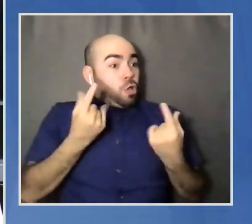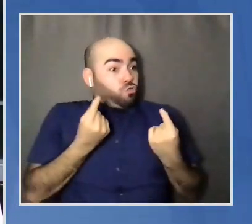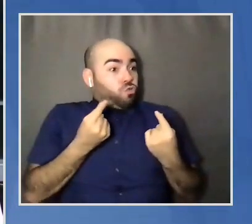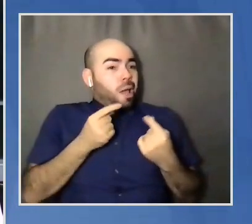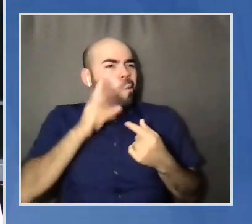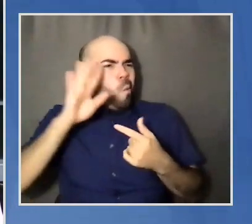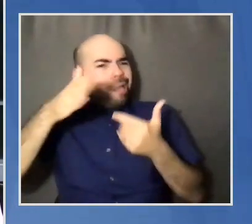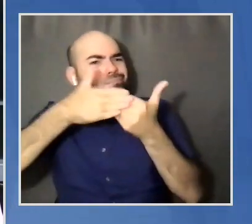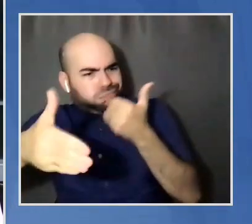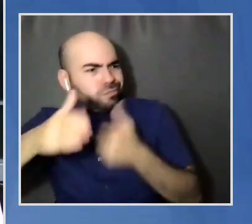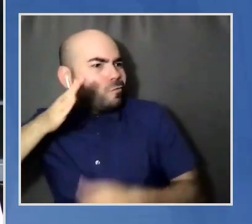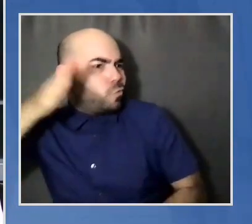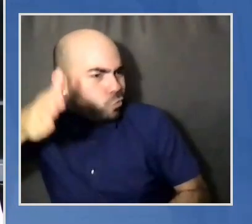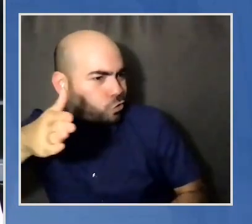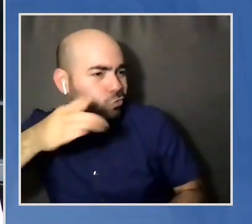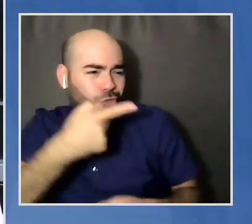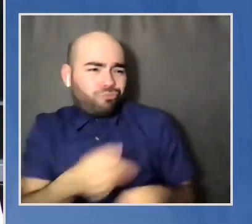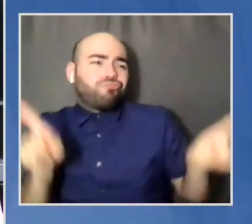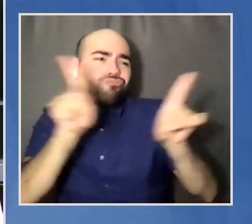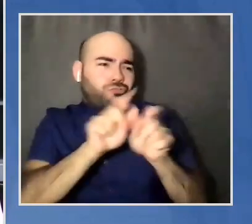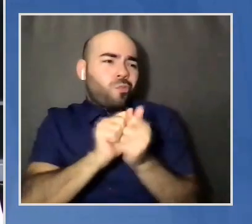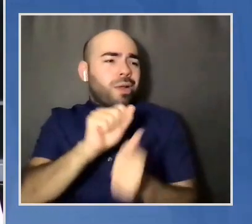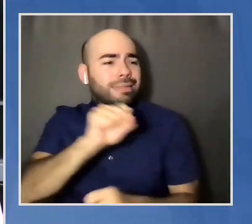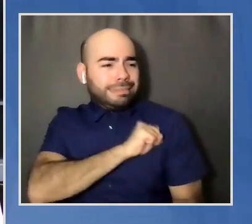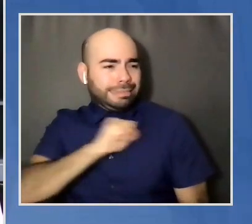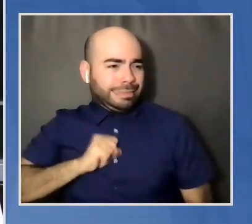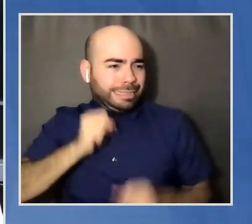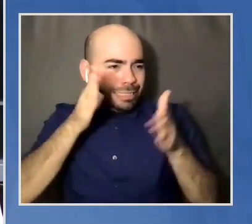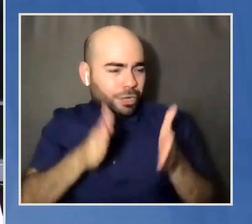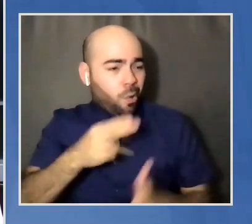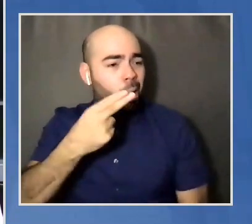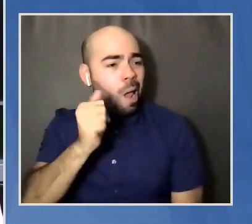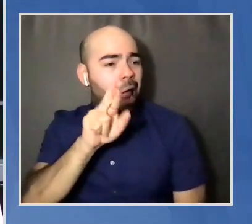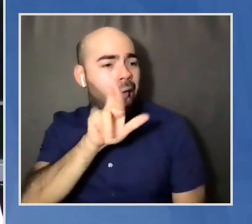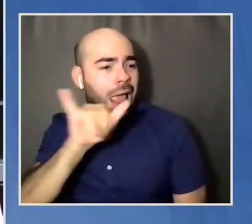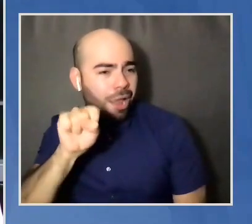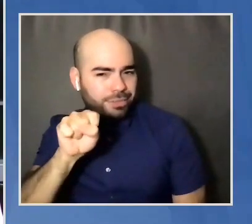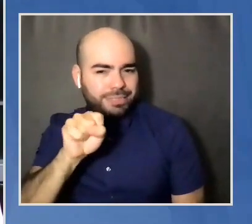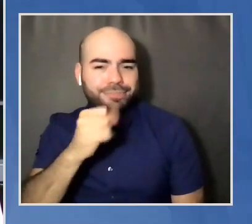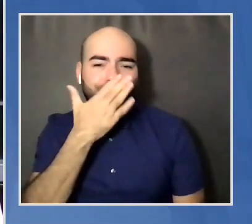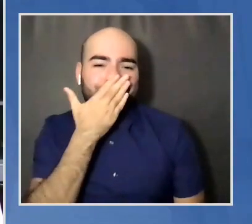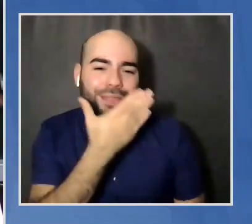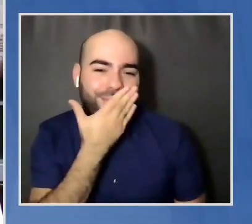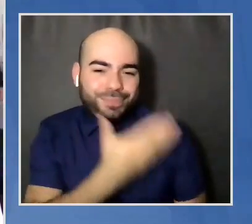our country alongside of amazing Senator Harris. Thank you, Doug.